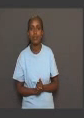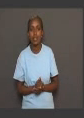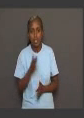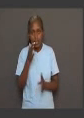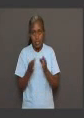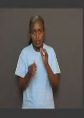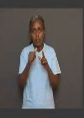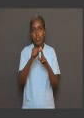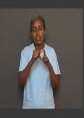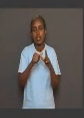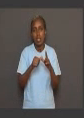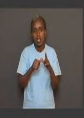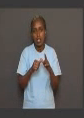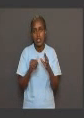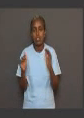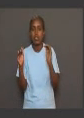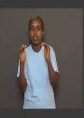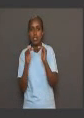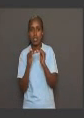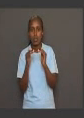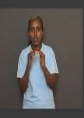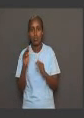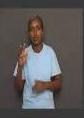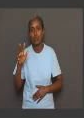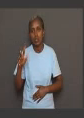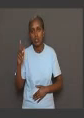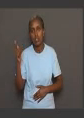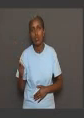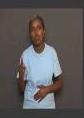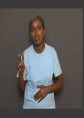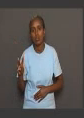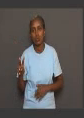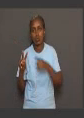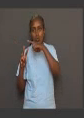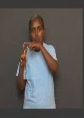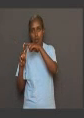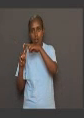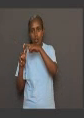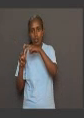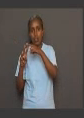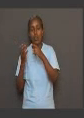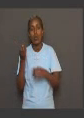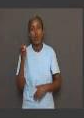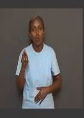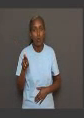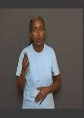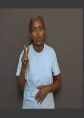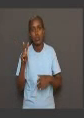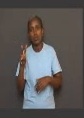If the angle is equal to 3 over 2 pi, or